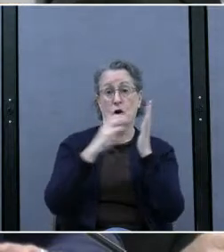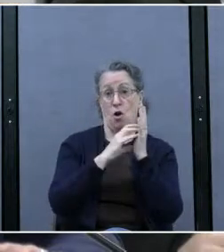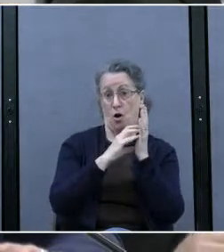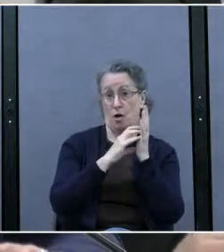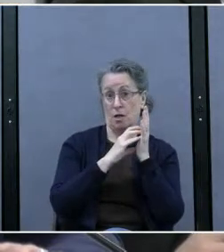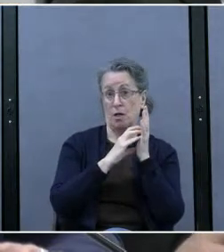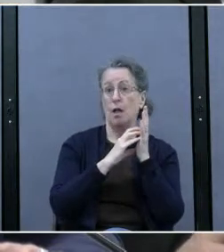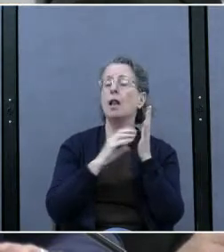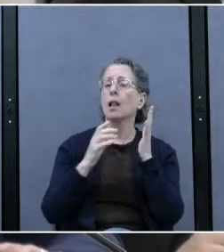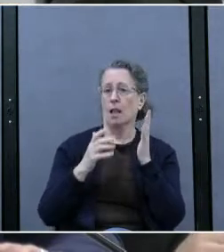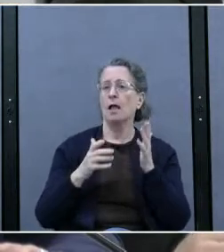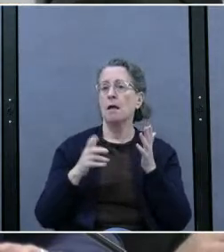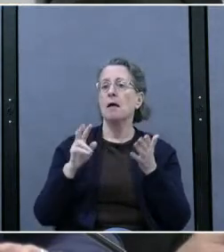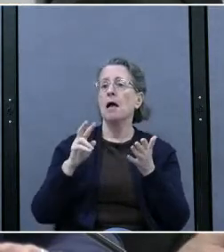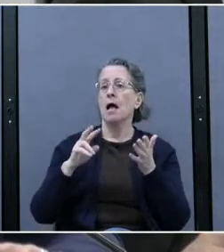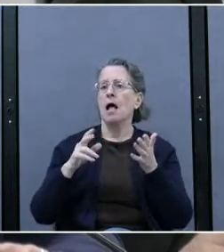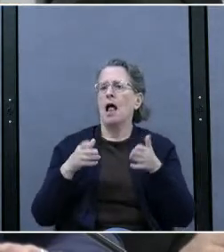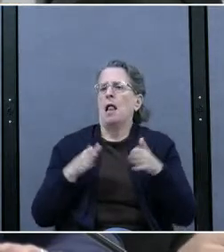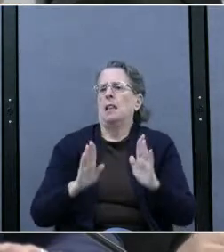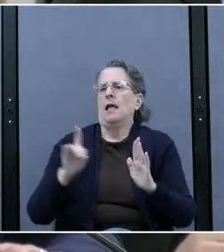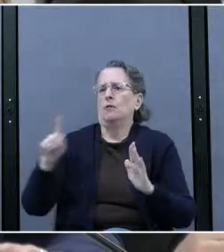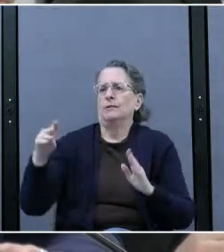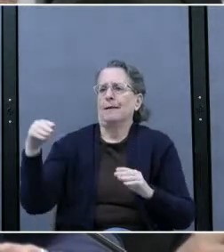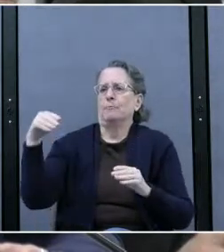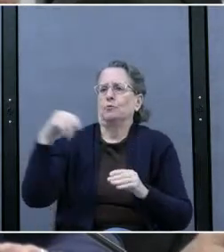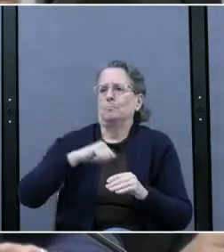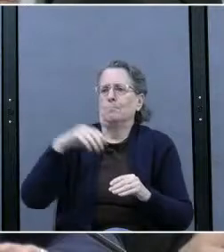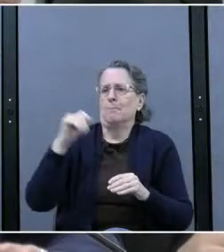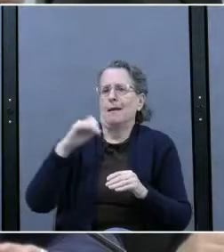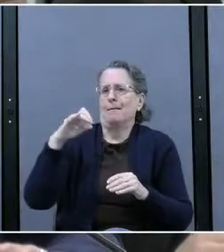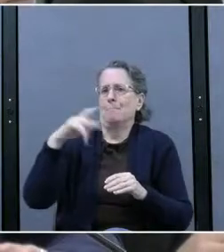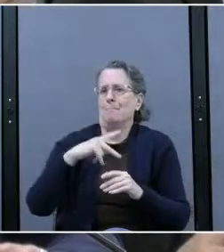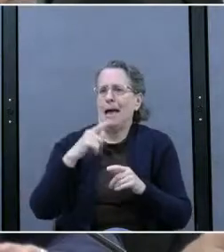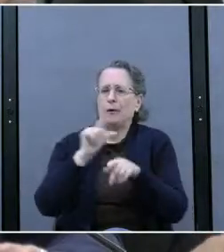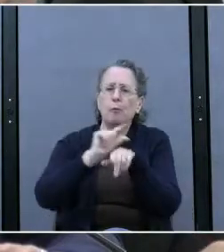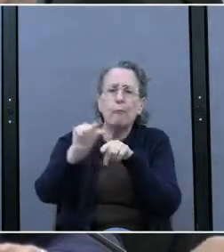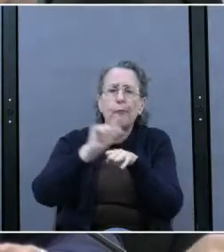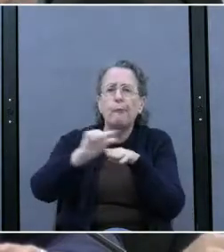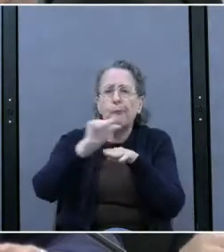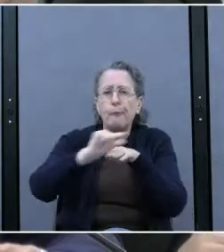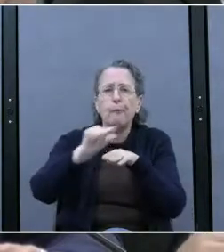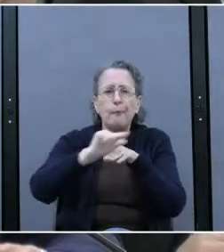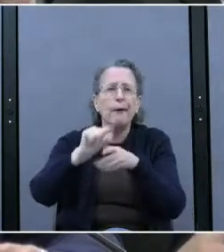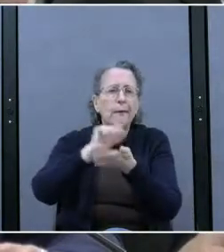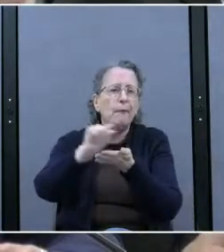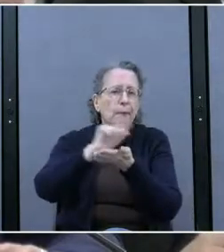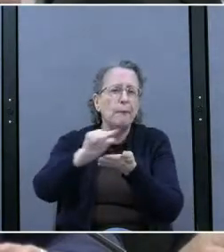park to pay us back a certain amount of money each year. It's pretty boilerplate. Questions?